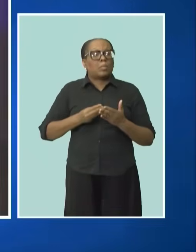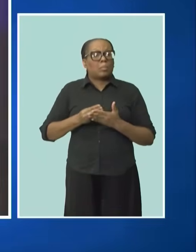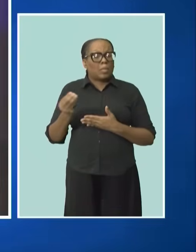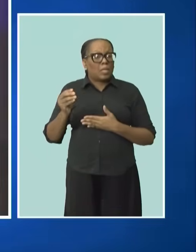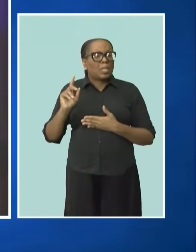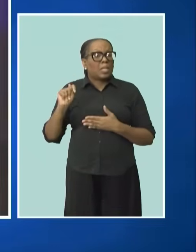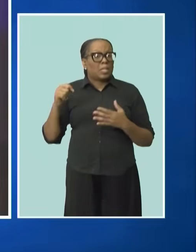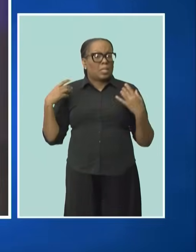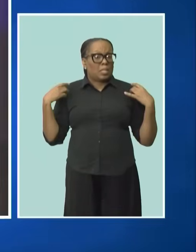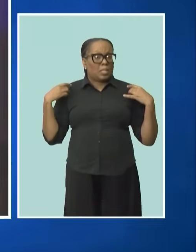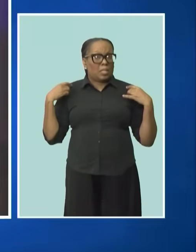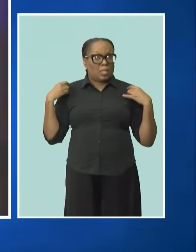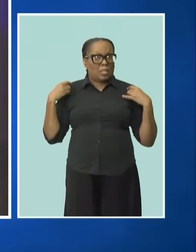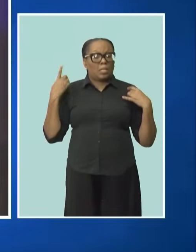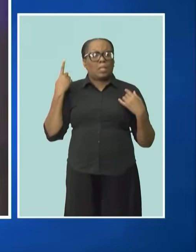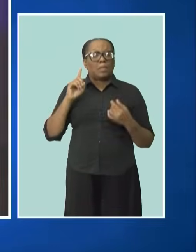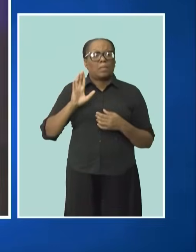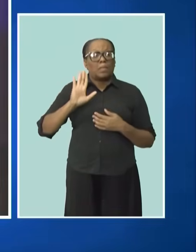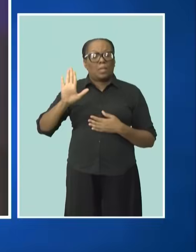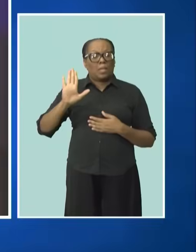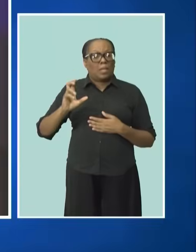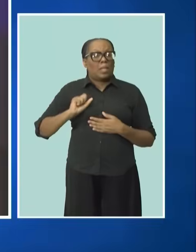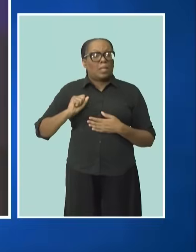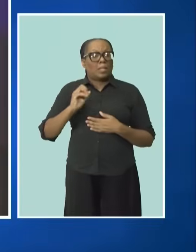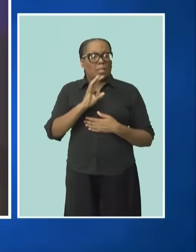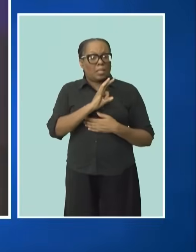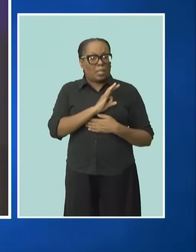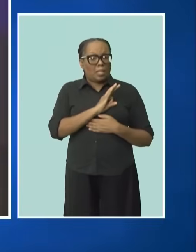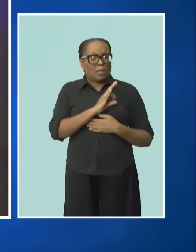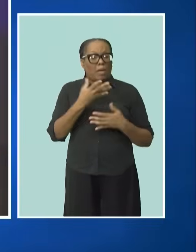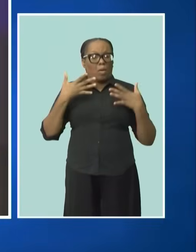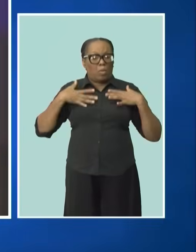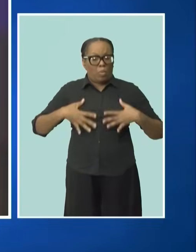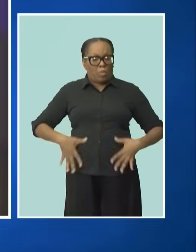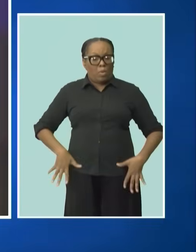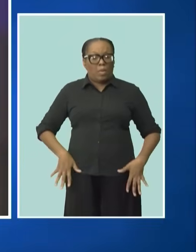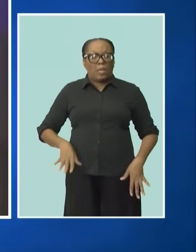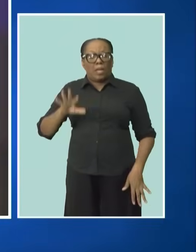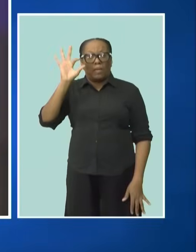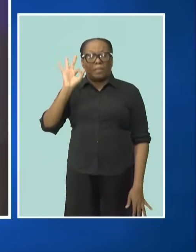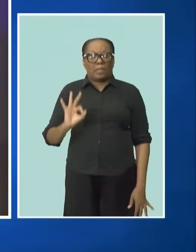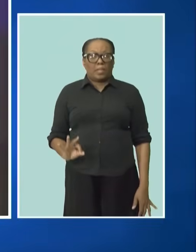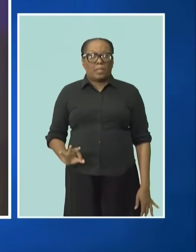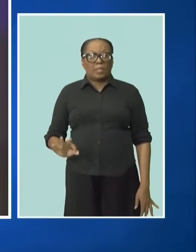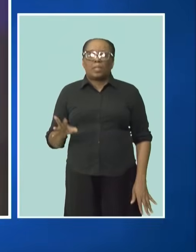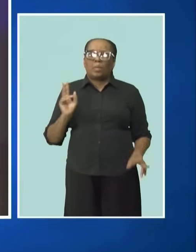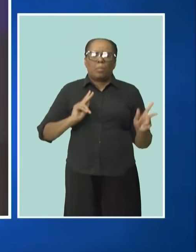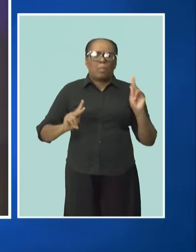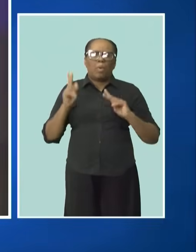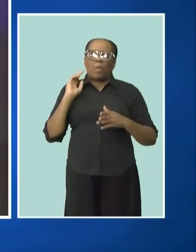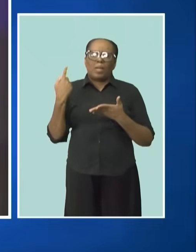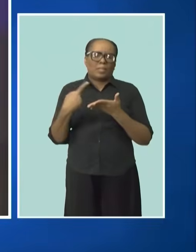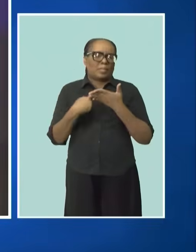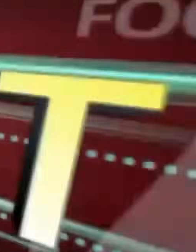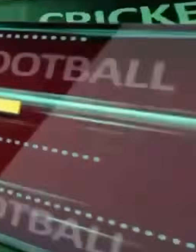T-shirts on behalf of the employees, and they will wear them. And it will be a point of discussion throughout the